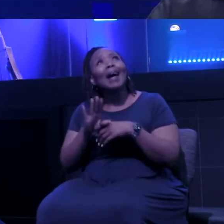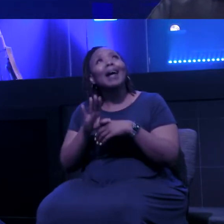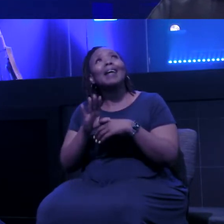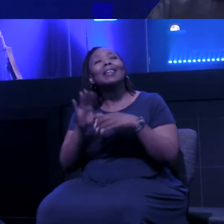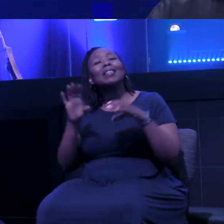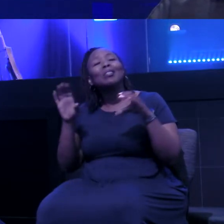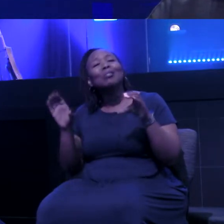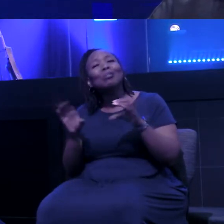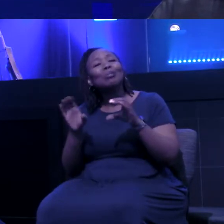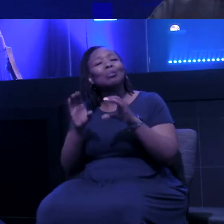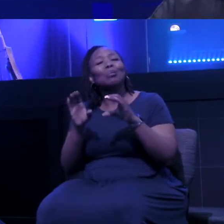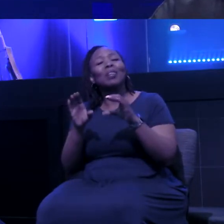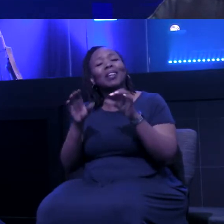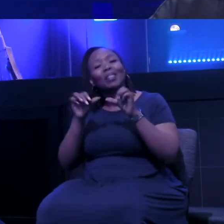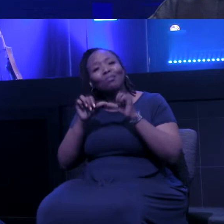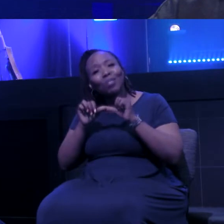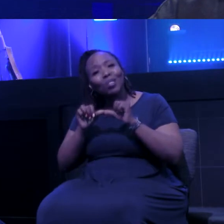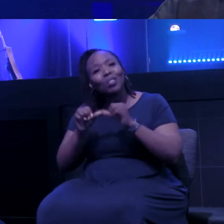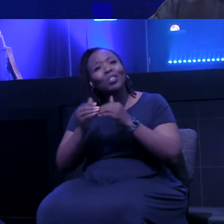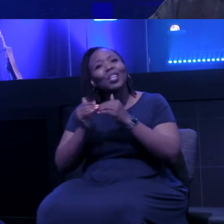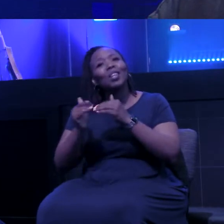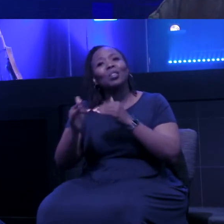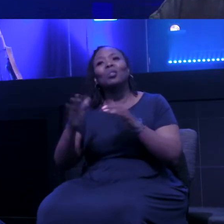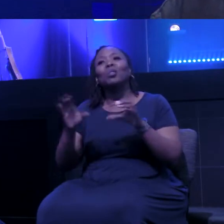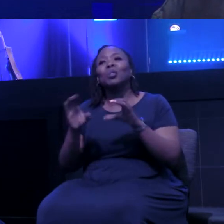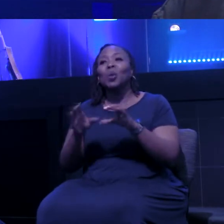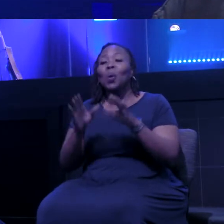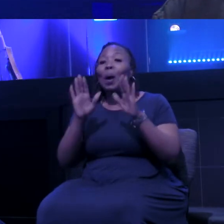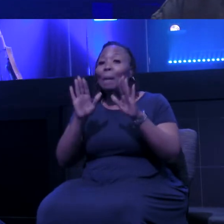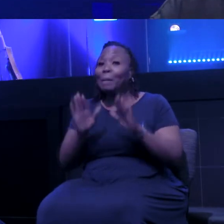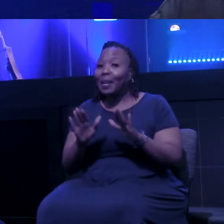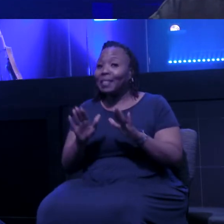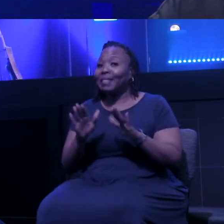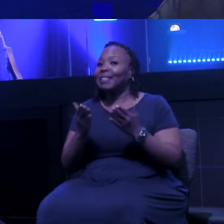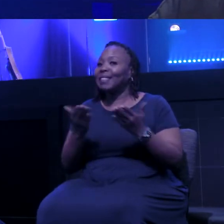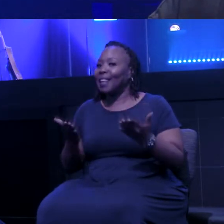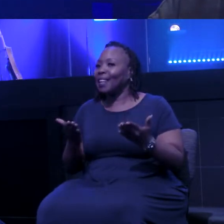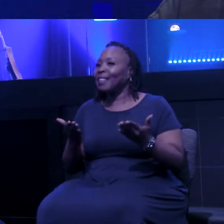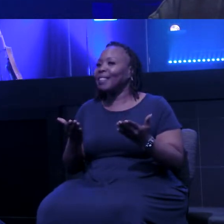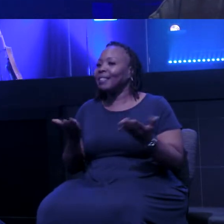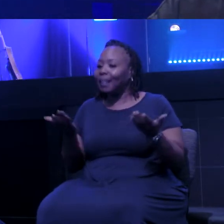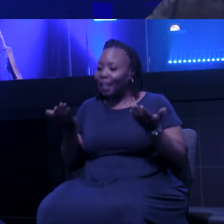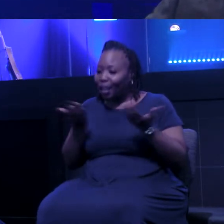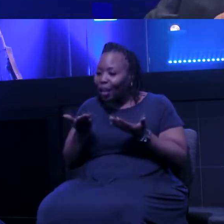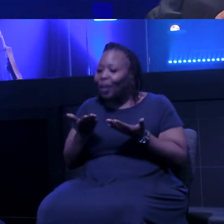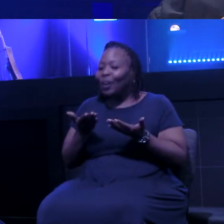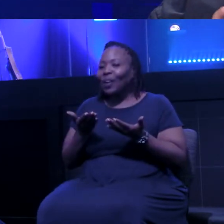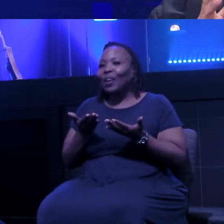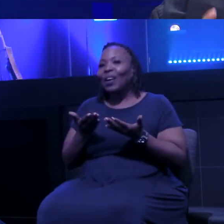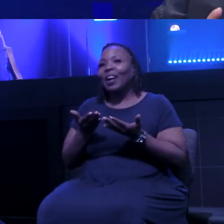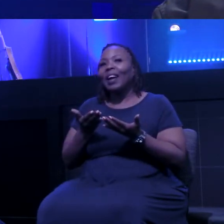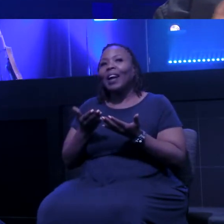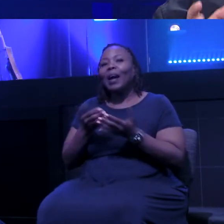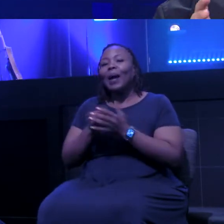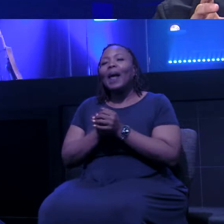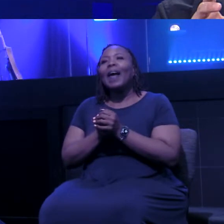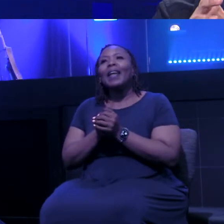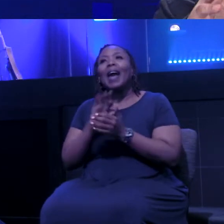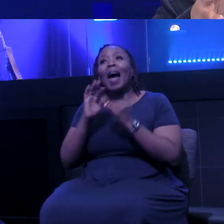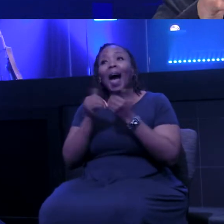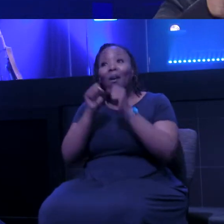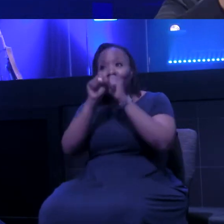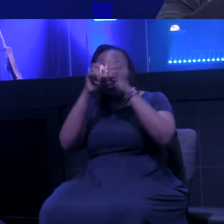has been doing, and will continually to do amazing things here at Tamarack, at Community. And our vision, our goal